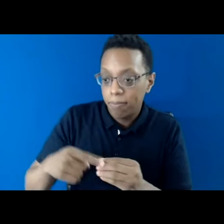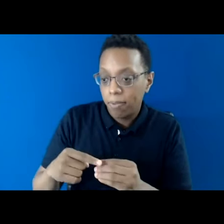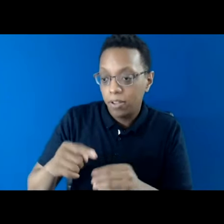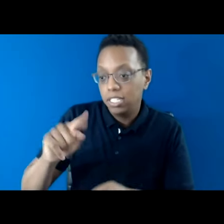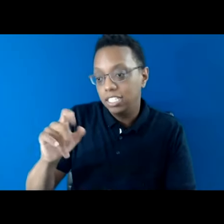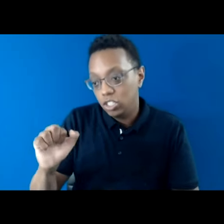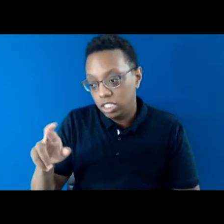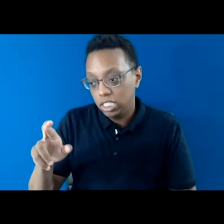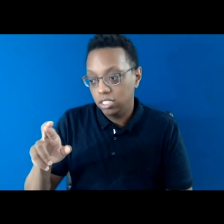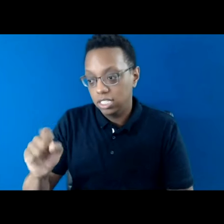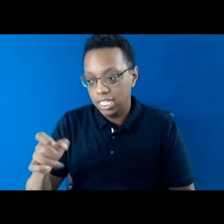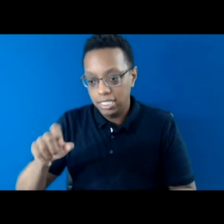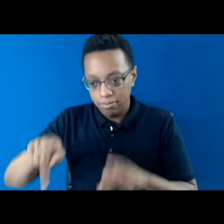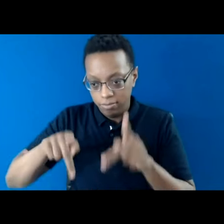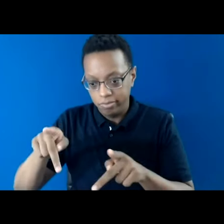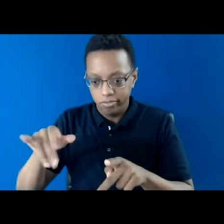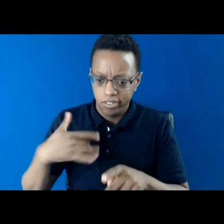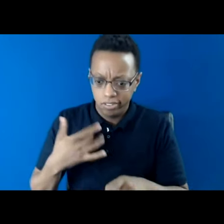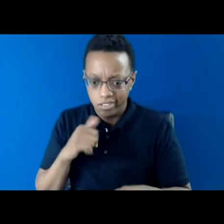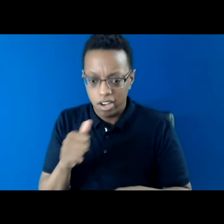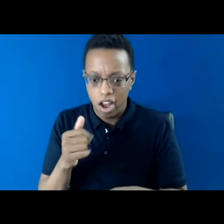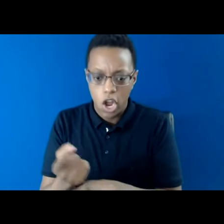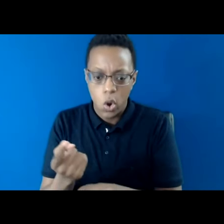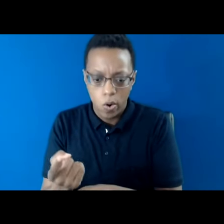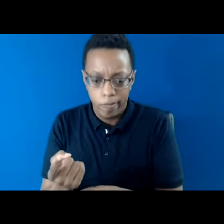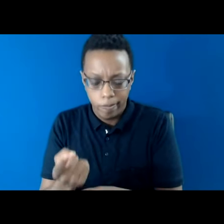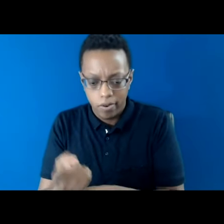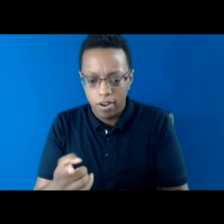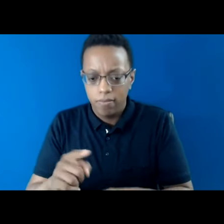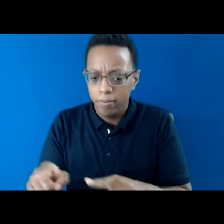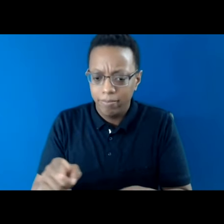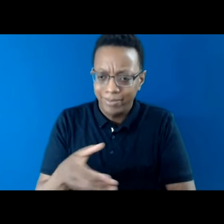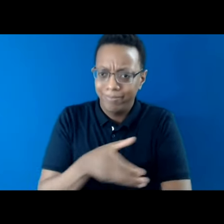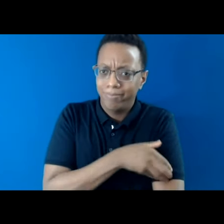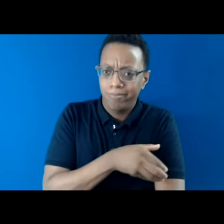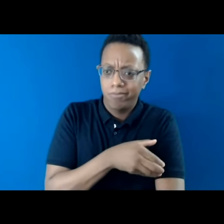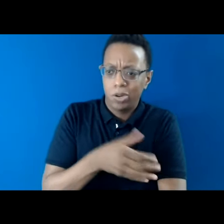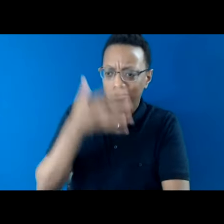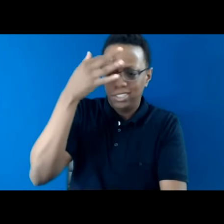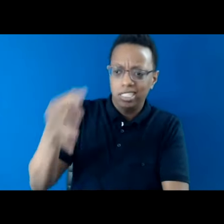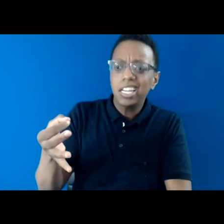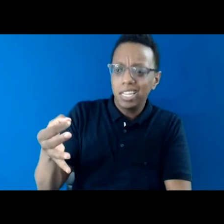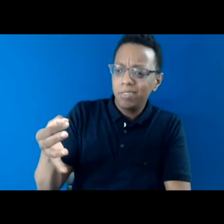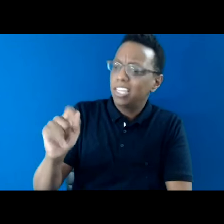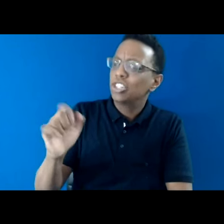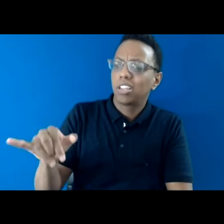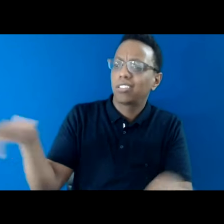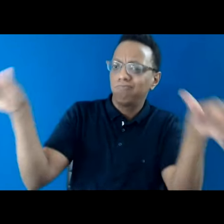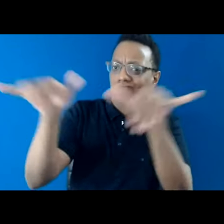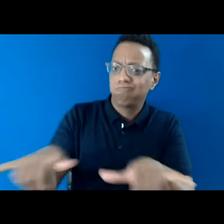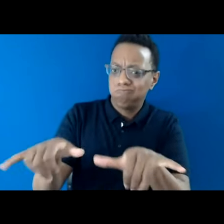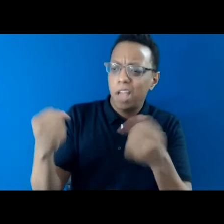abnormal, even though, as we said earlier, power is the only thing that determined them as such. Intersex people are extraordinarily common. And